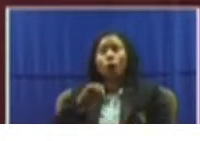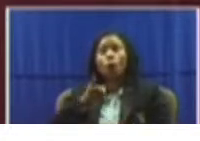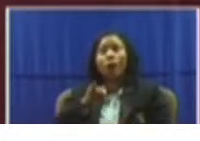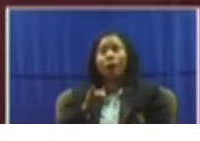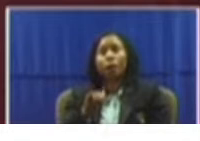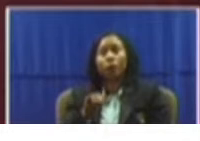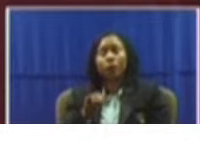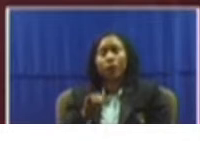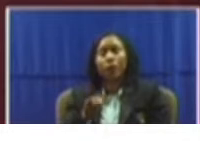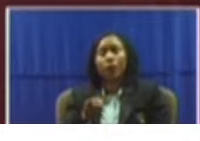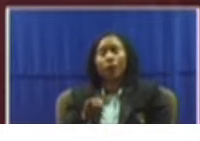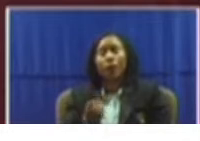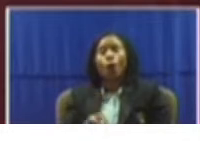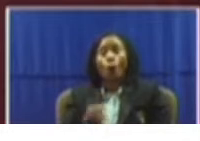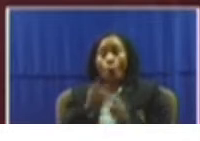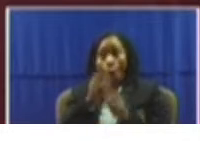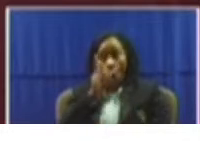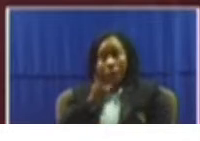Order, honorable minister.